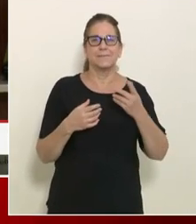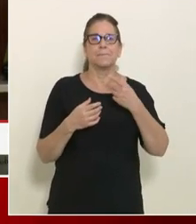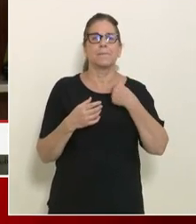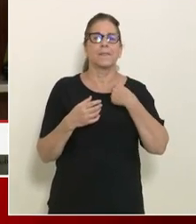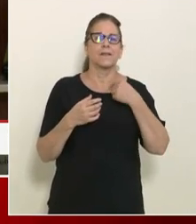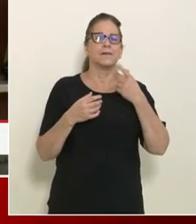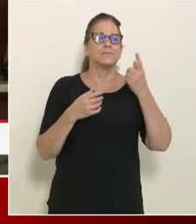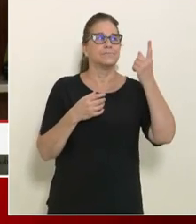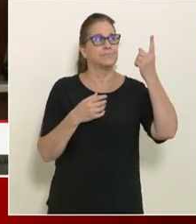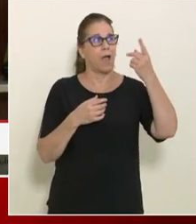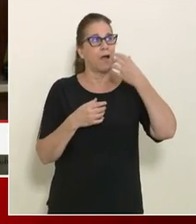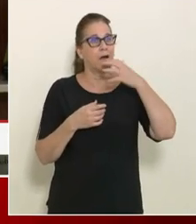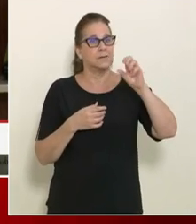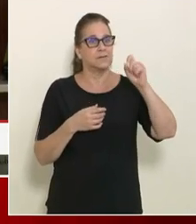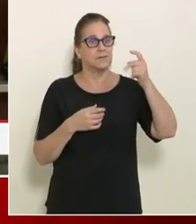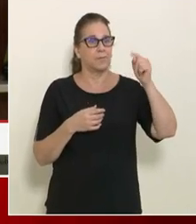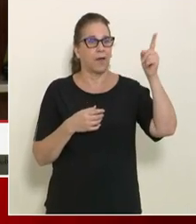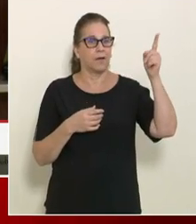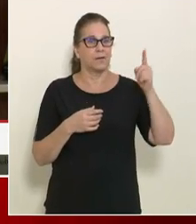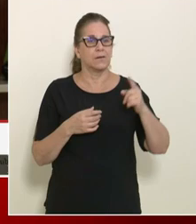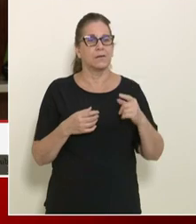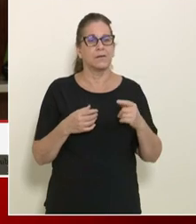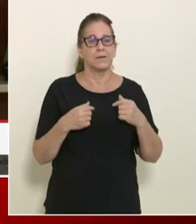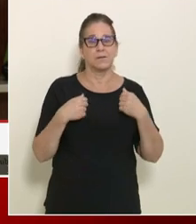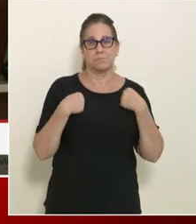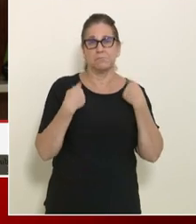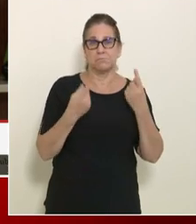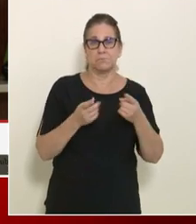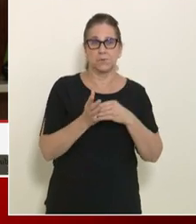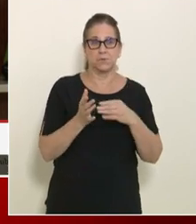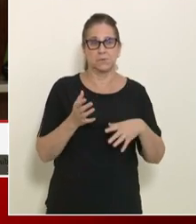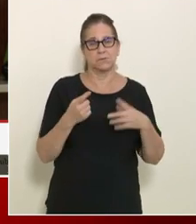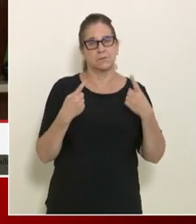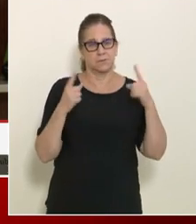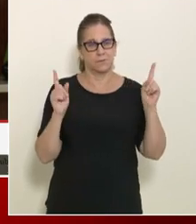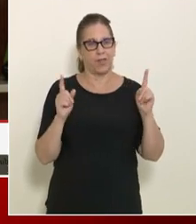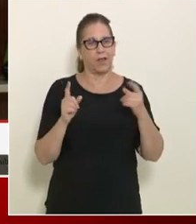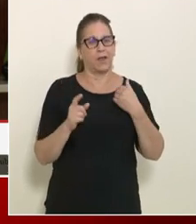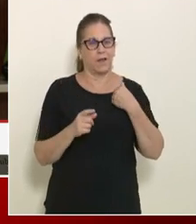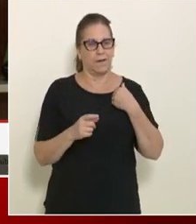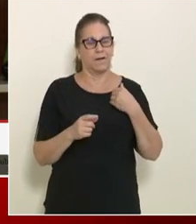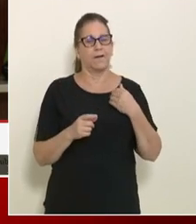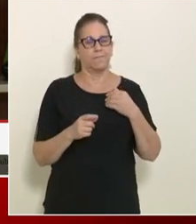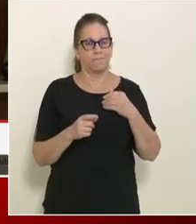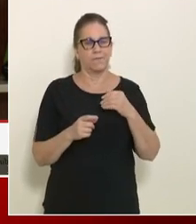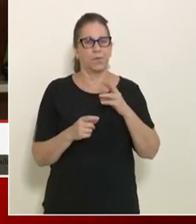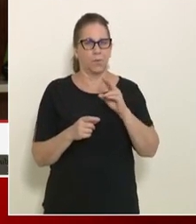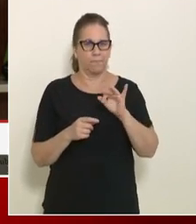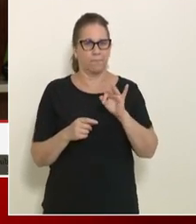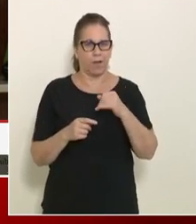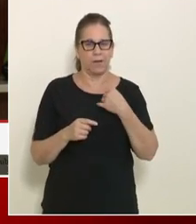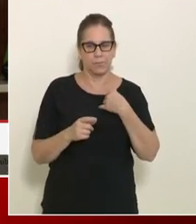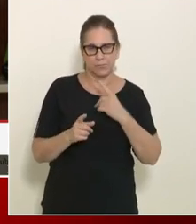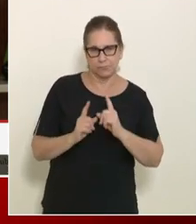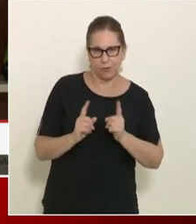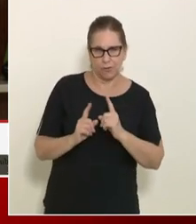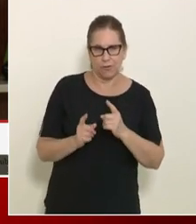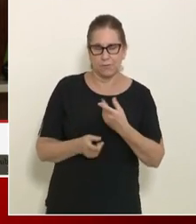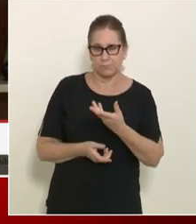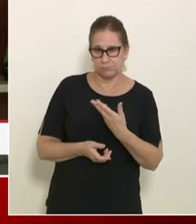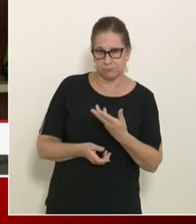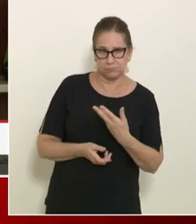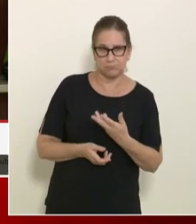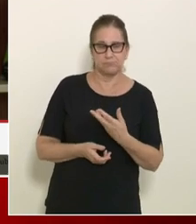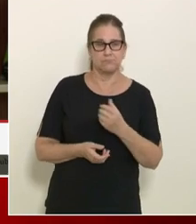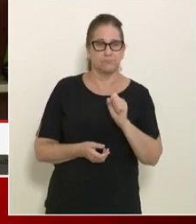to students, but we are, again, in constant conversations with our students, and I've asked them to flag any